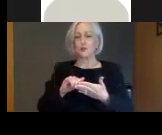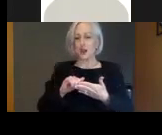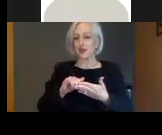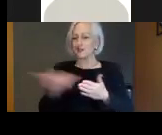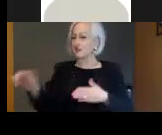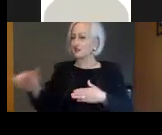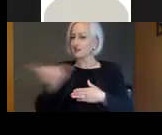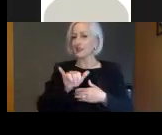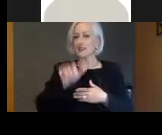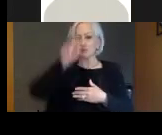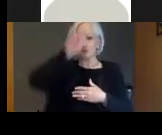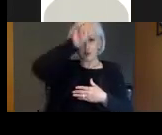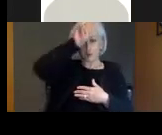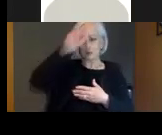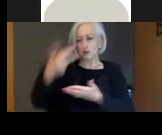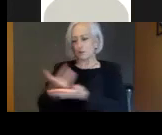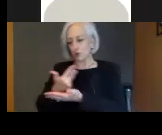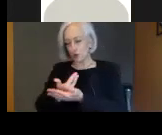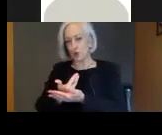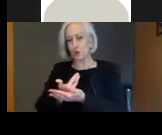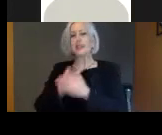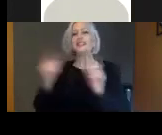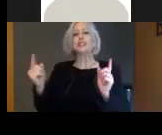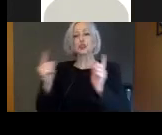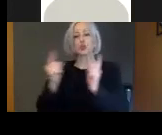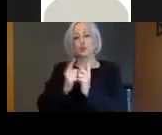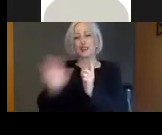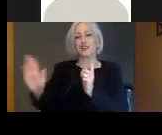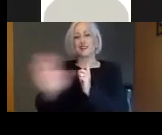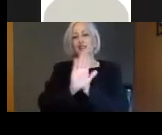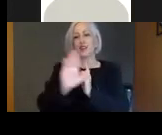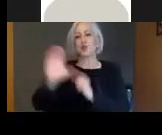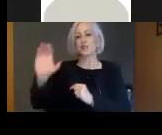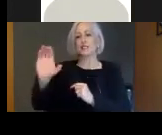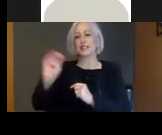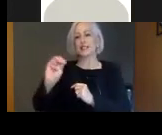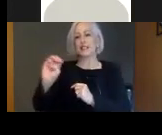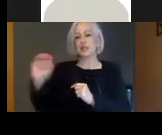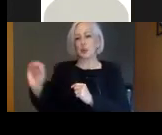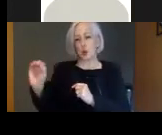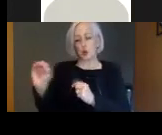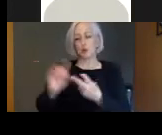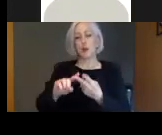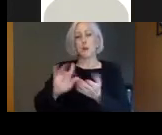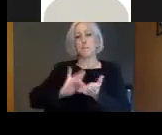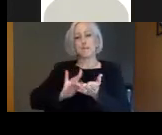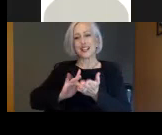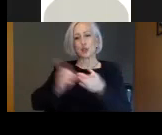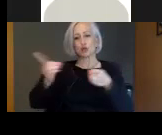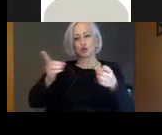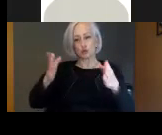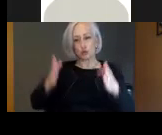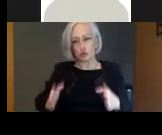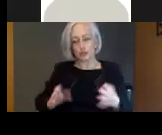Peru with the hospitals, is meet with the CEO, meet with the medical directors, you know, as well as the chairman. We